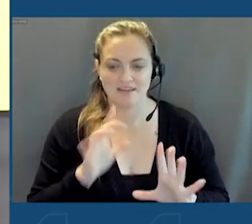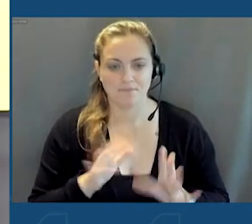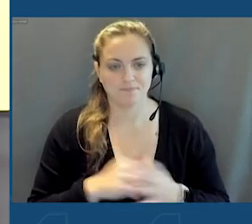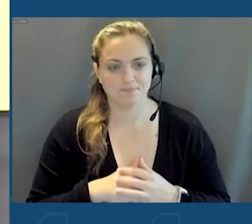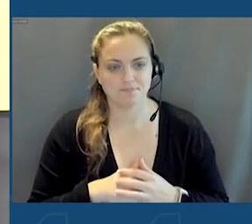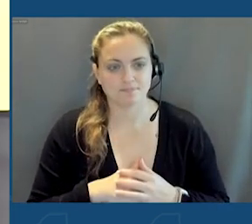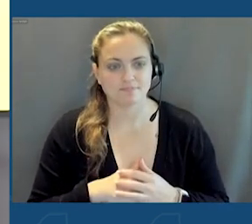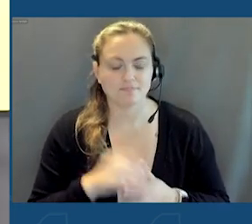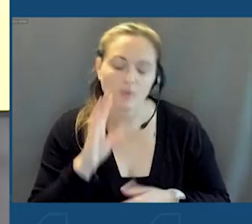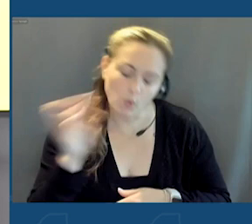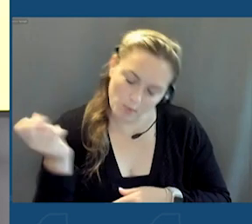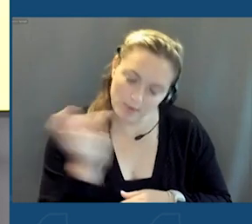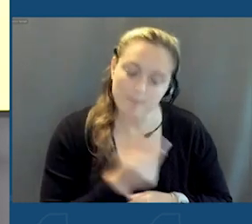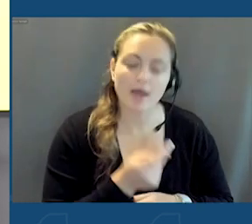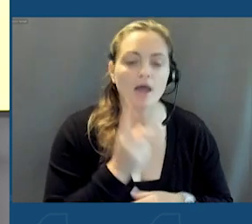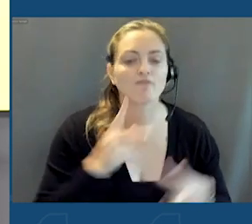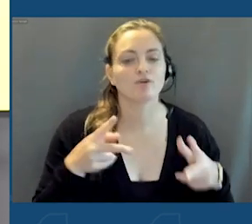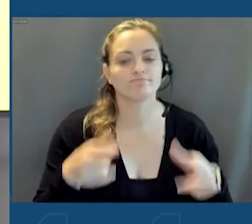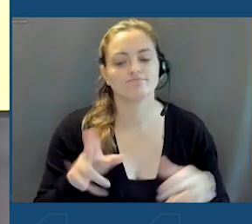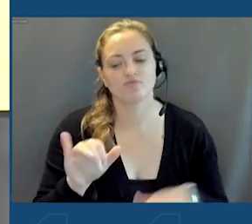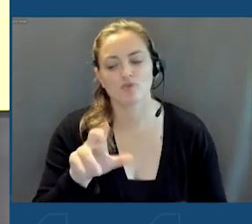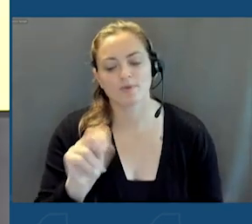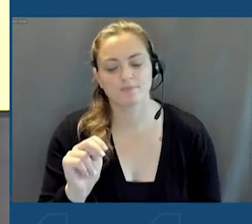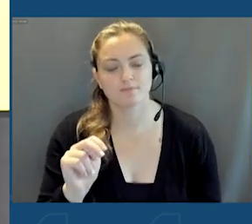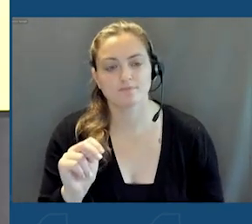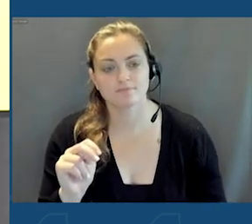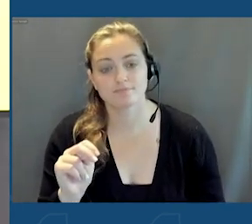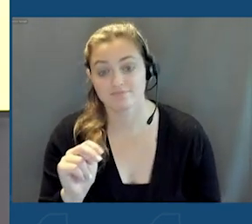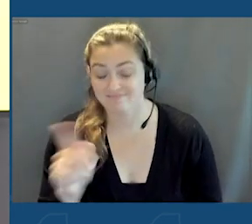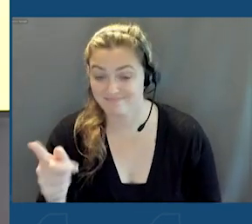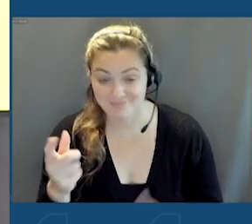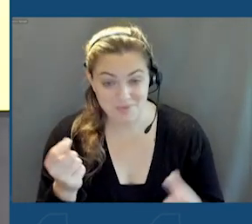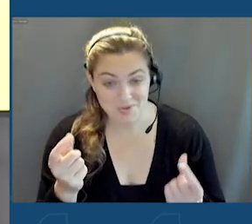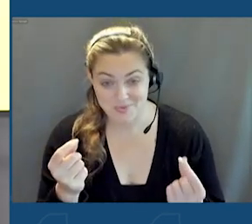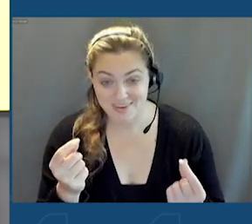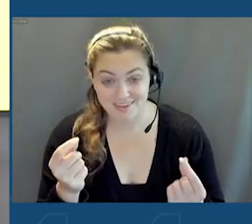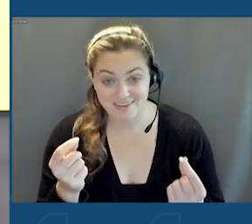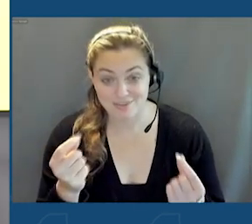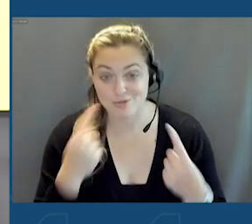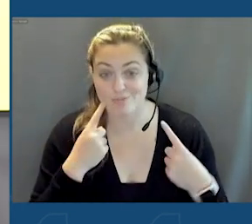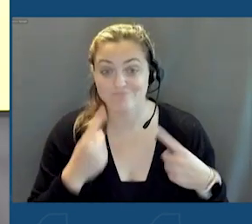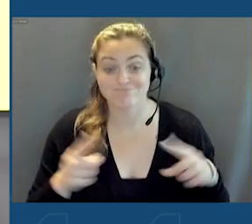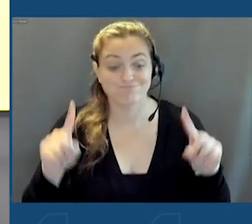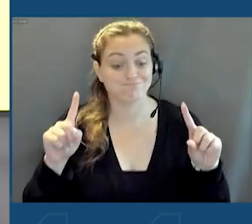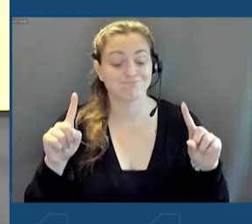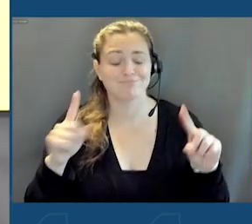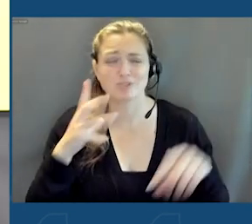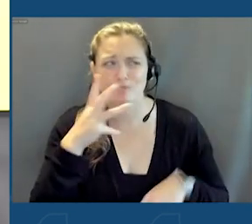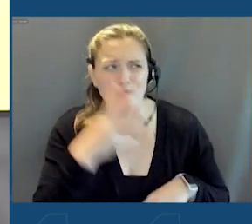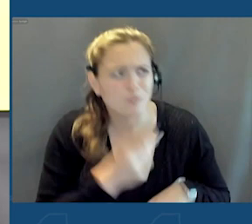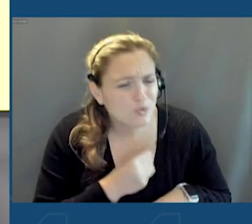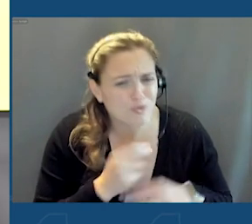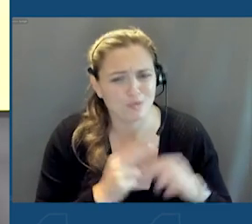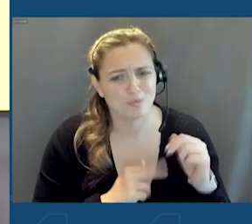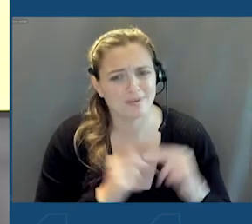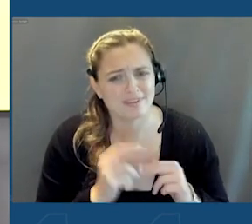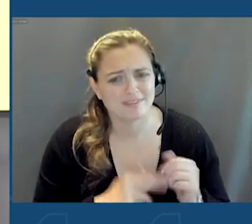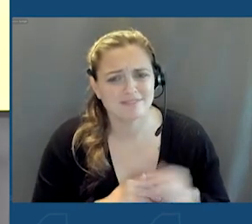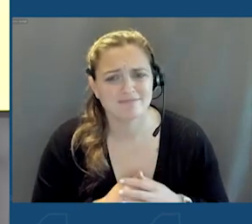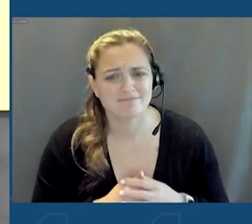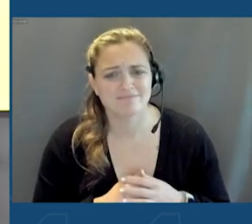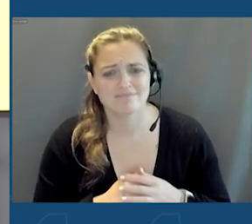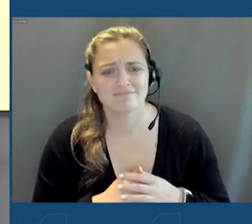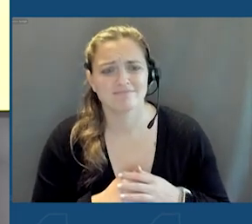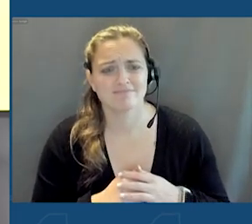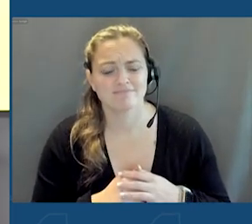come back for the ribbon cutting. And what you did to accomplish this beautiful building, open